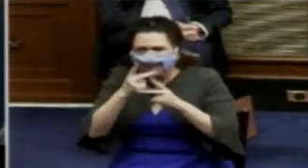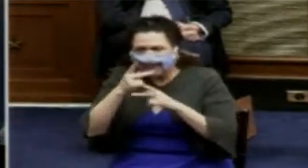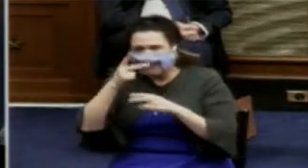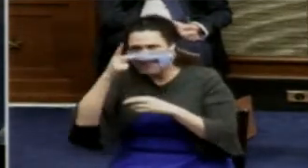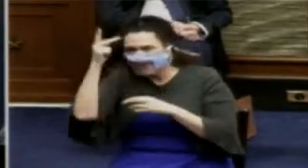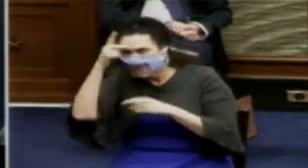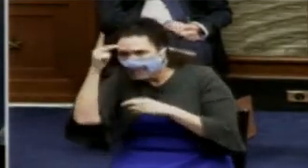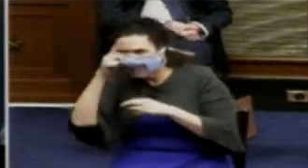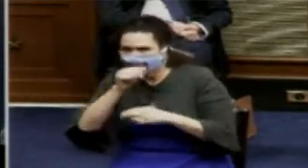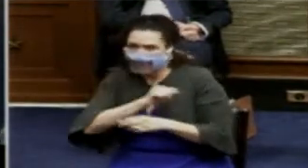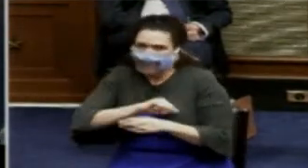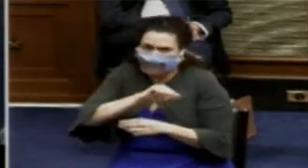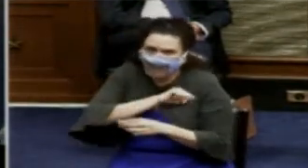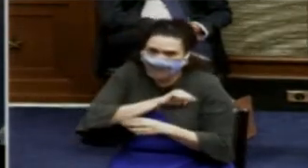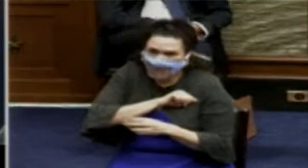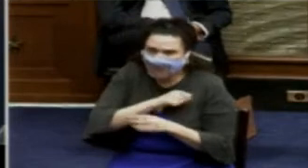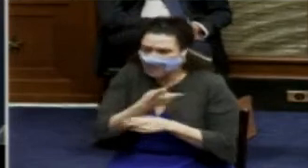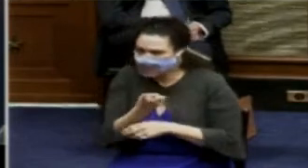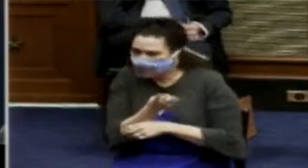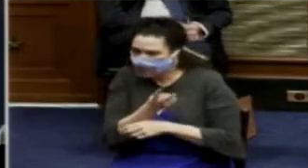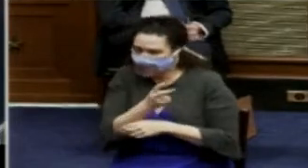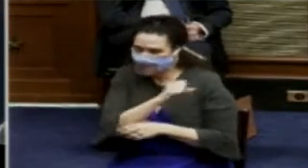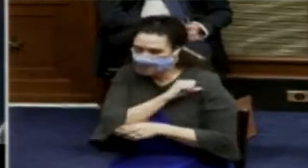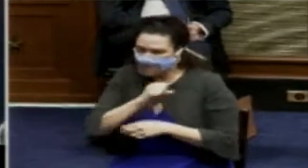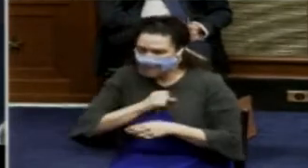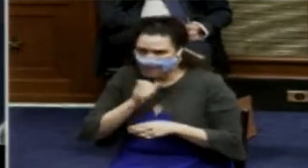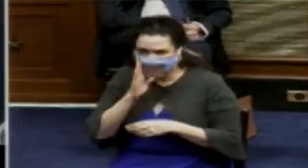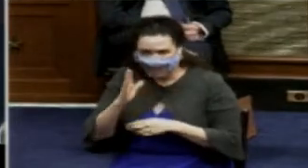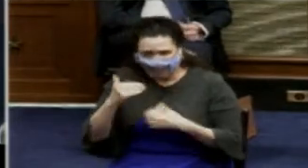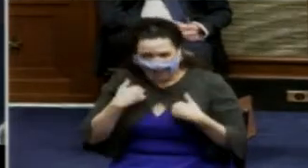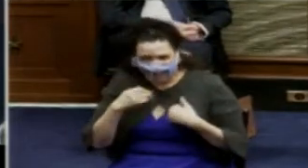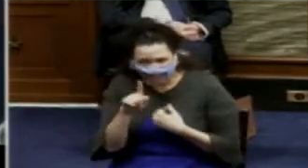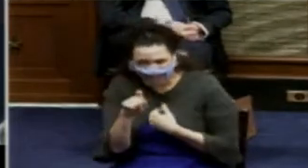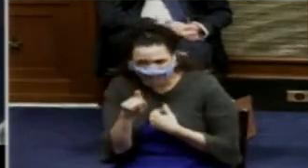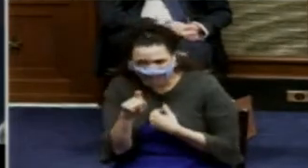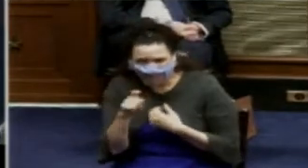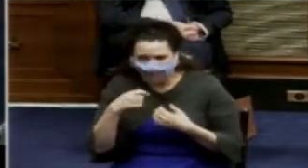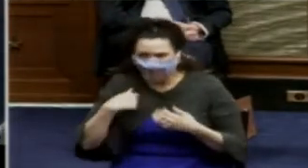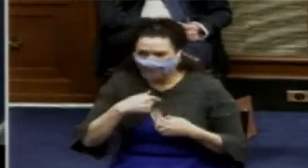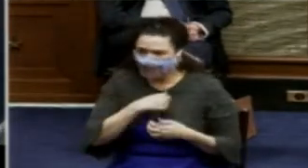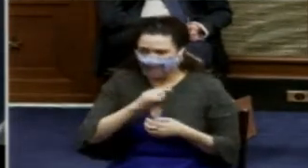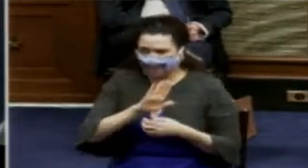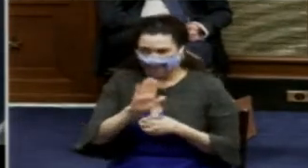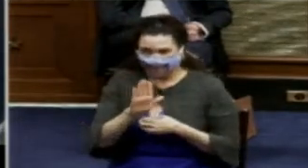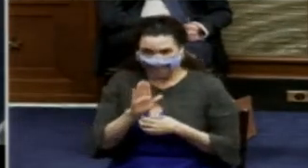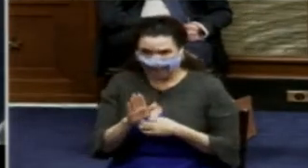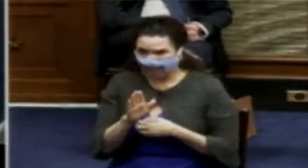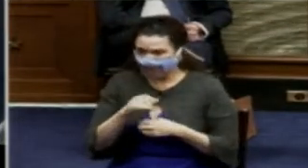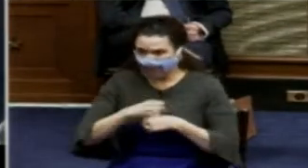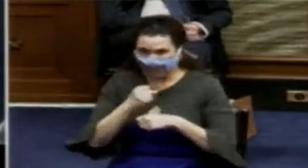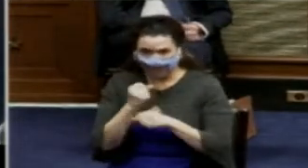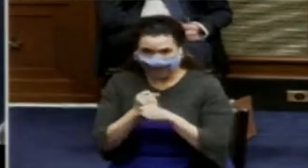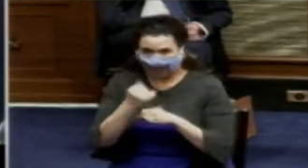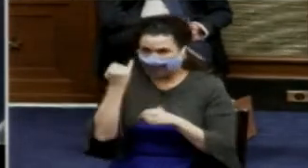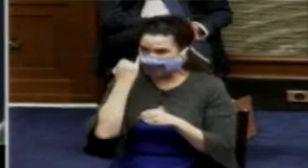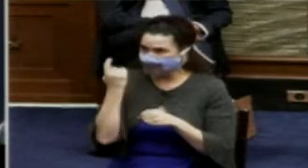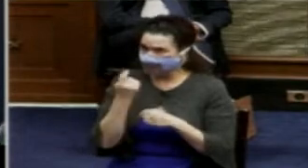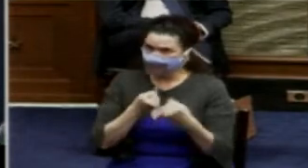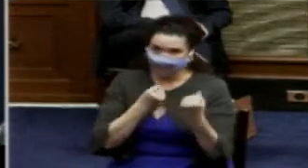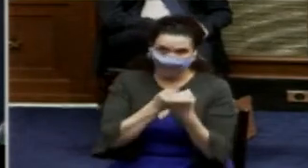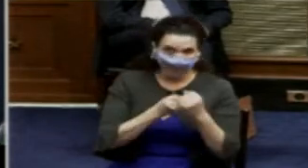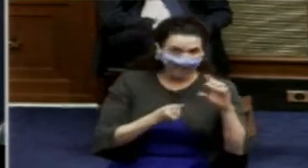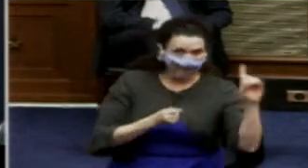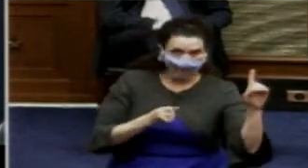attitudes those 2 senators might have. We have never made partisanship a condition